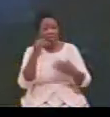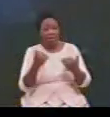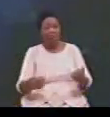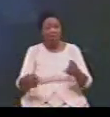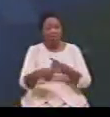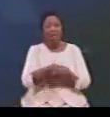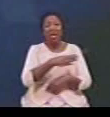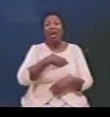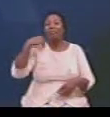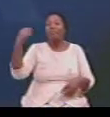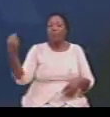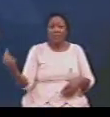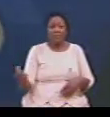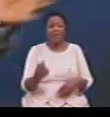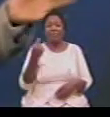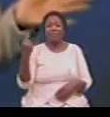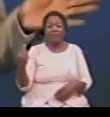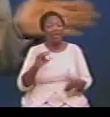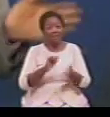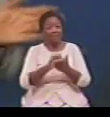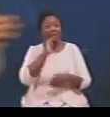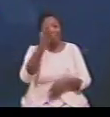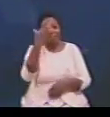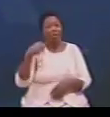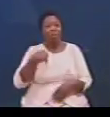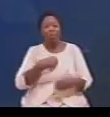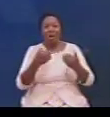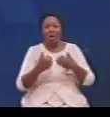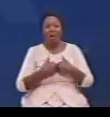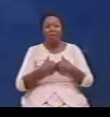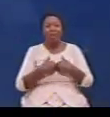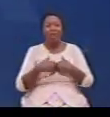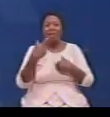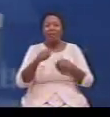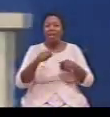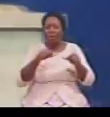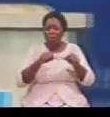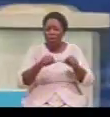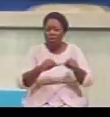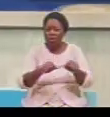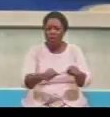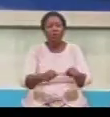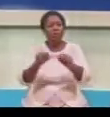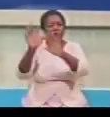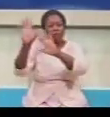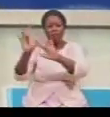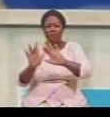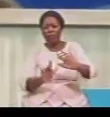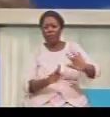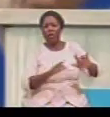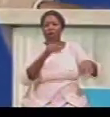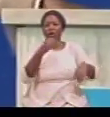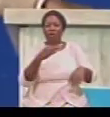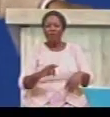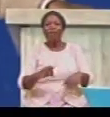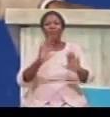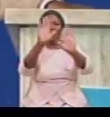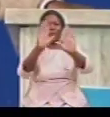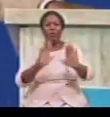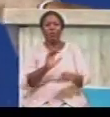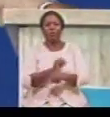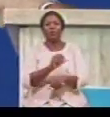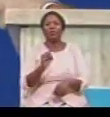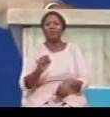today, and forever. That's why we'll have the continuous flow of